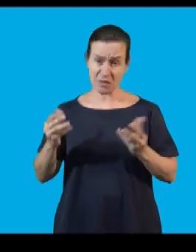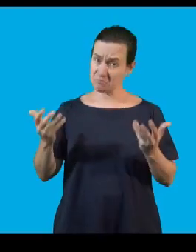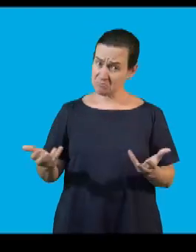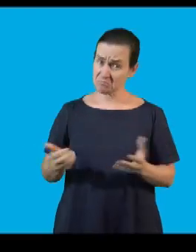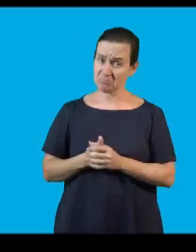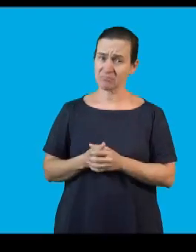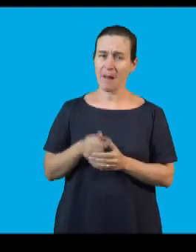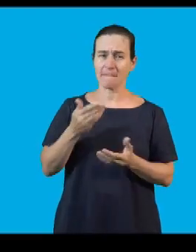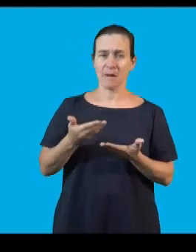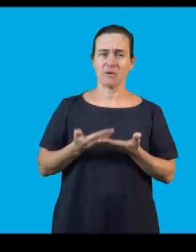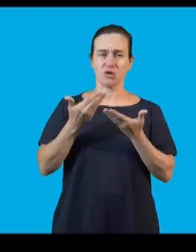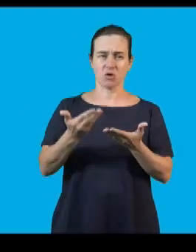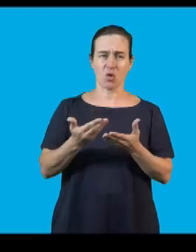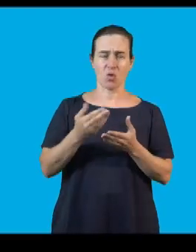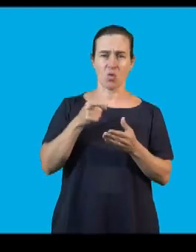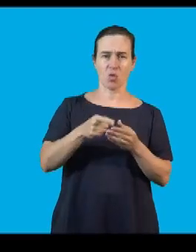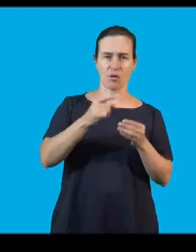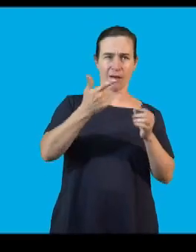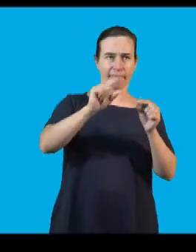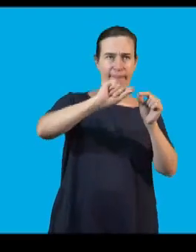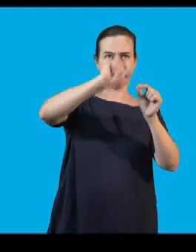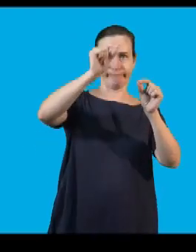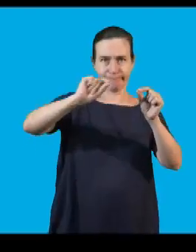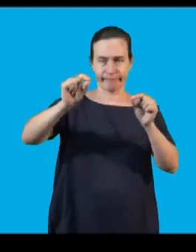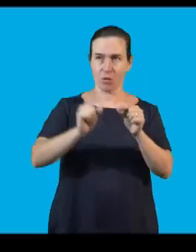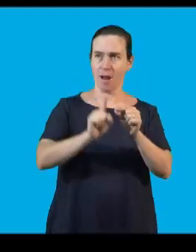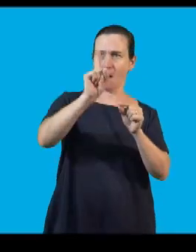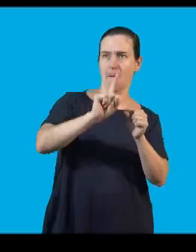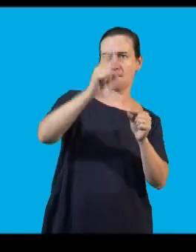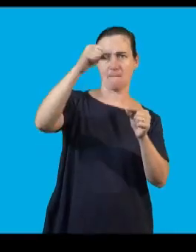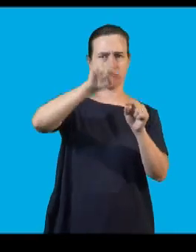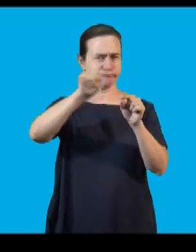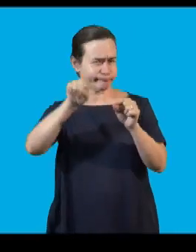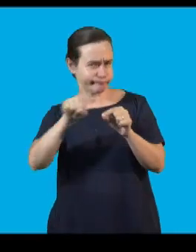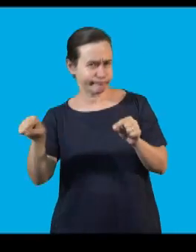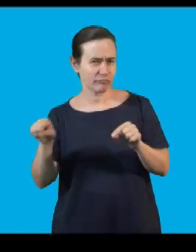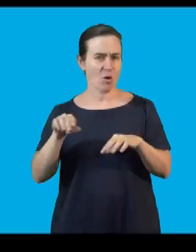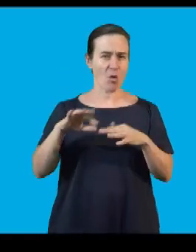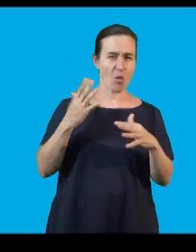movement, okay? This is normally indicated by vertical, curved, or diagonal